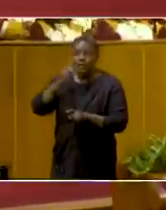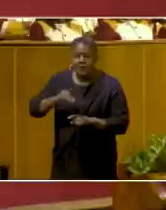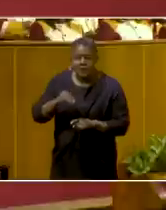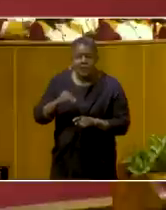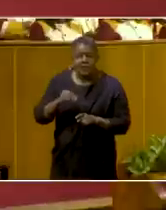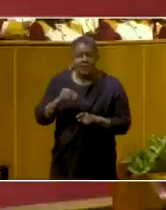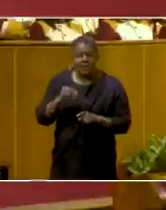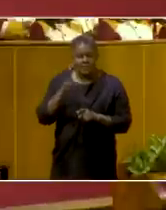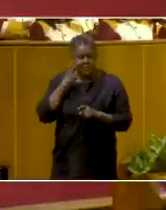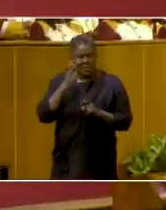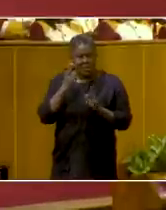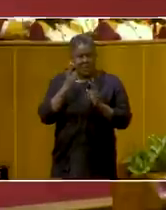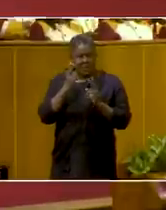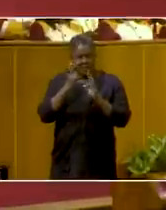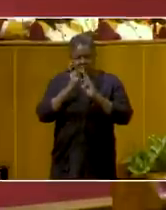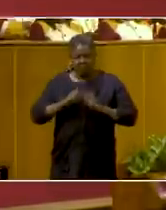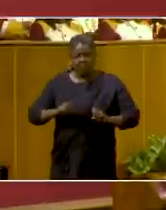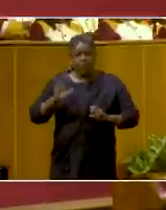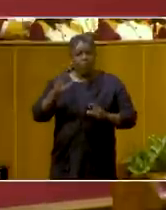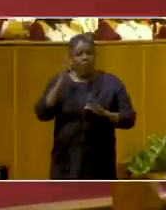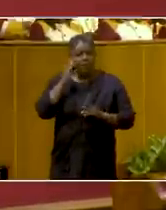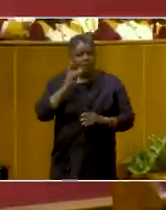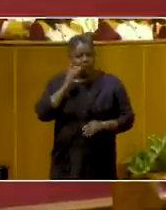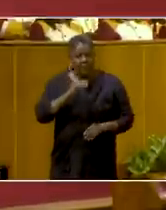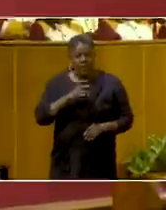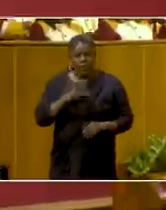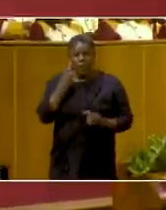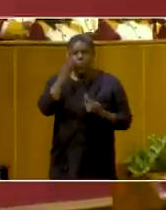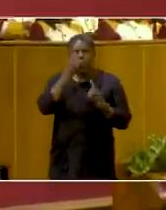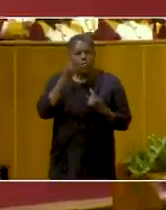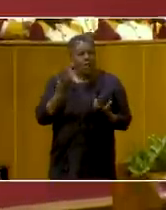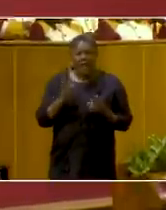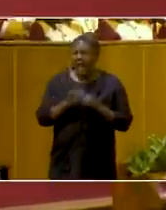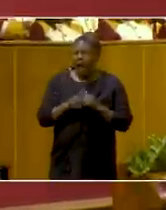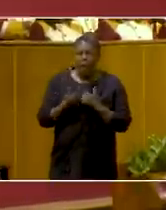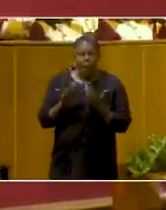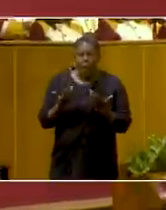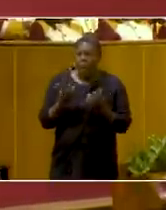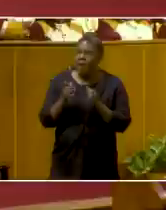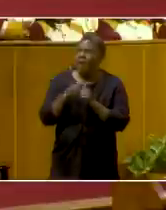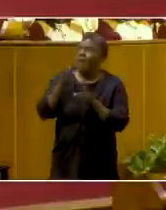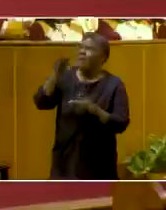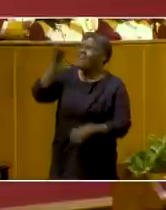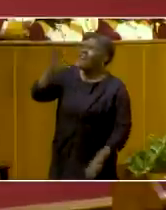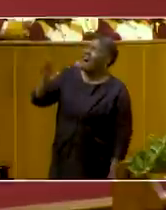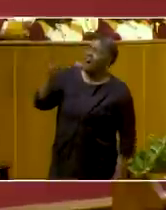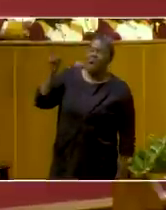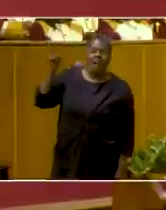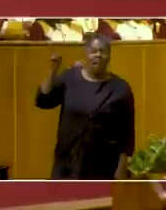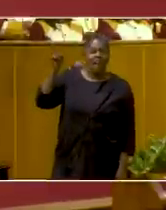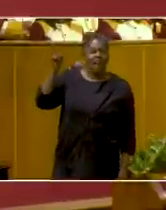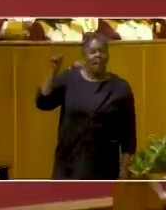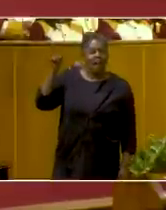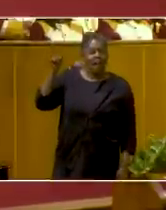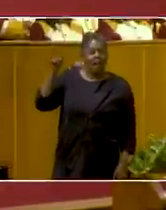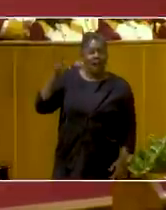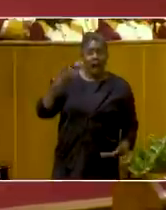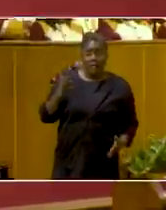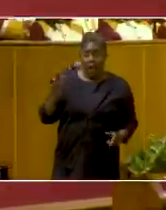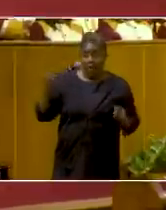at what you're going through, and you're wondering, how could God let